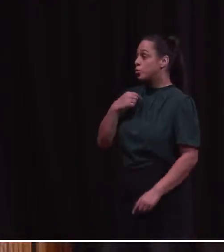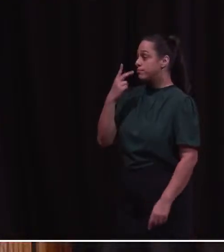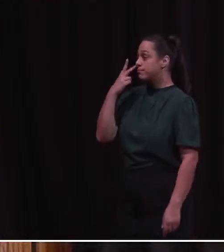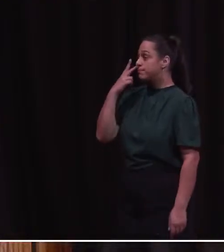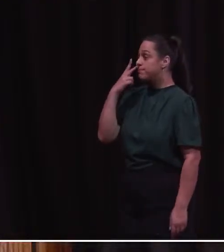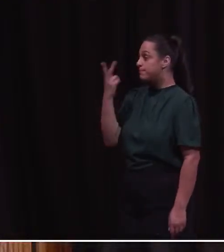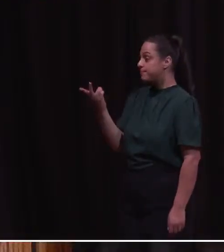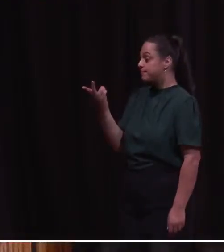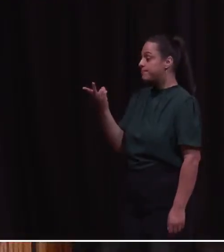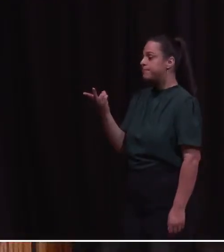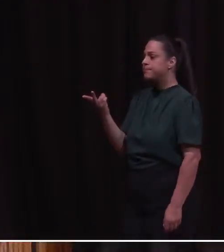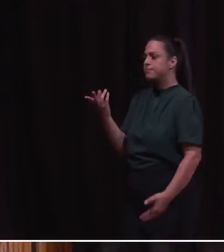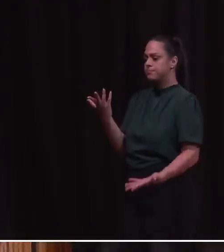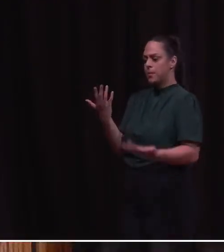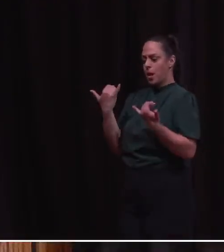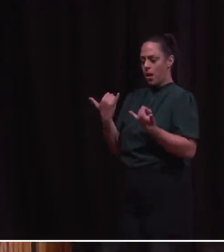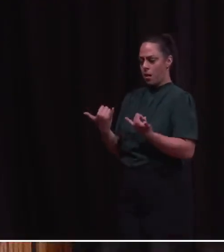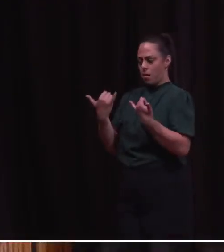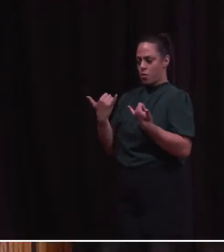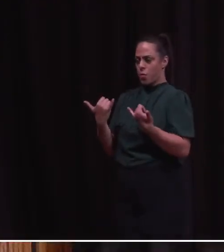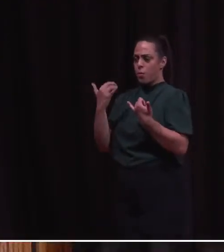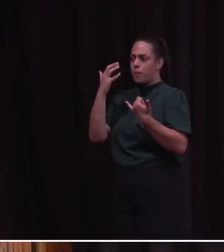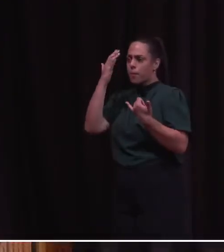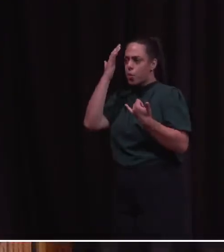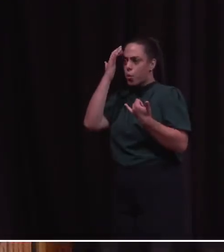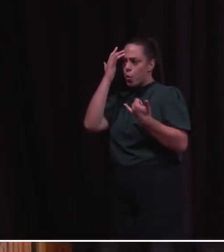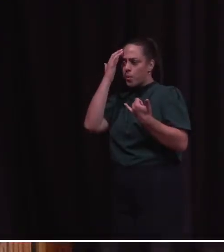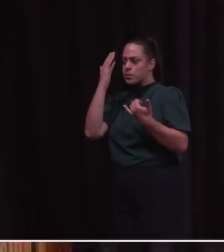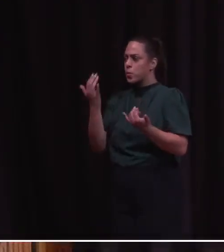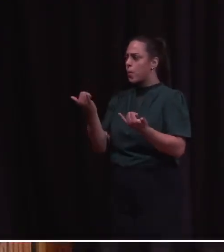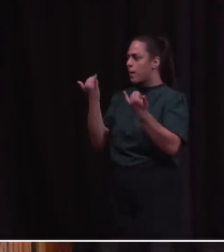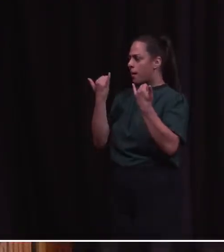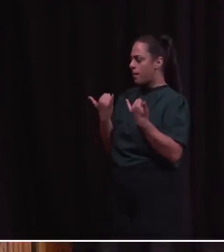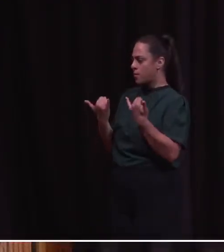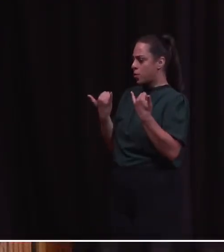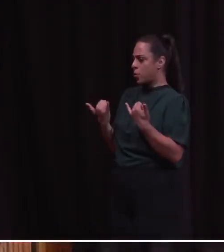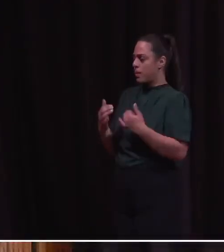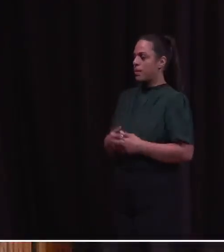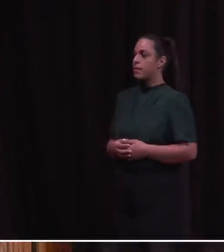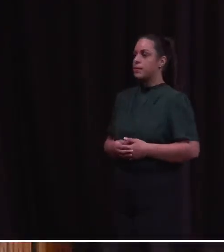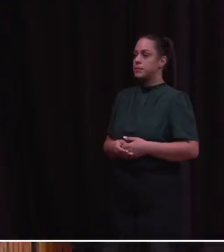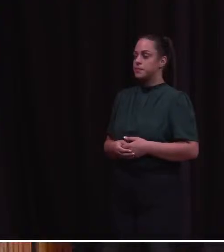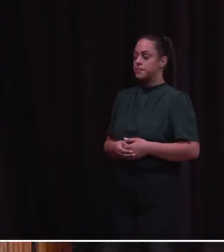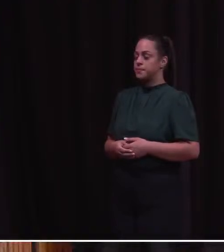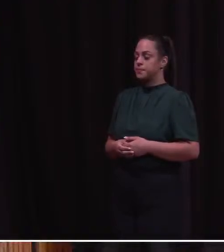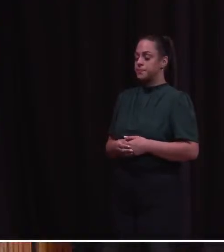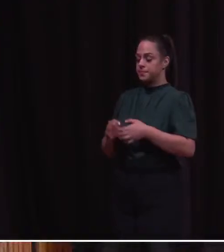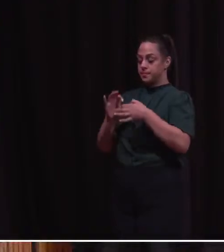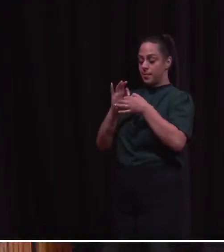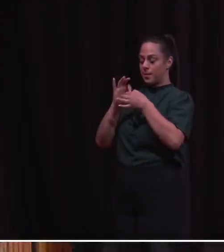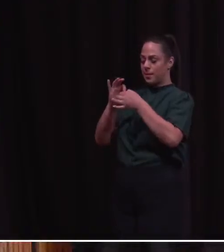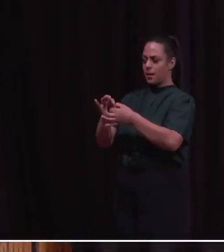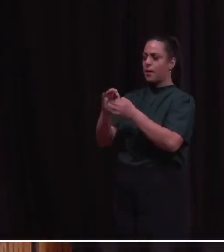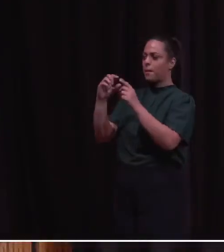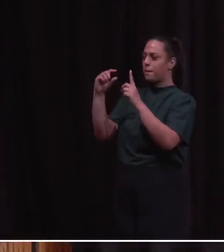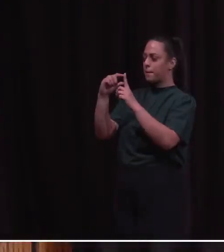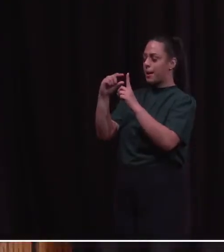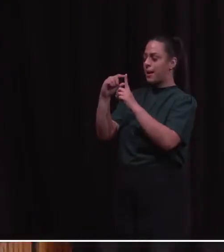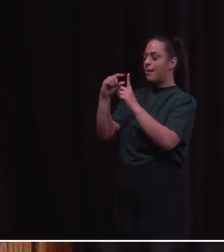the preoccupation with the word decolonize and decolonial